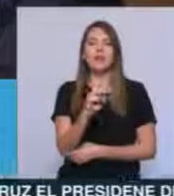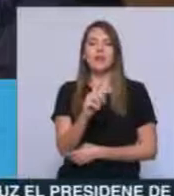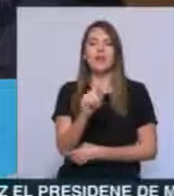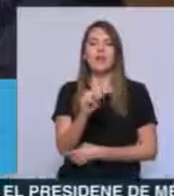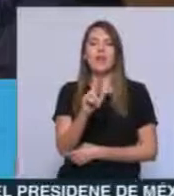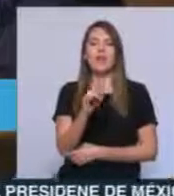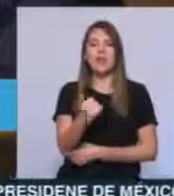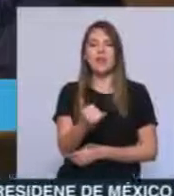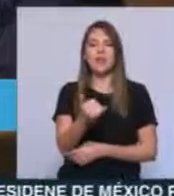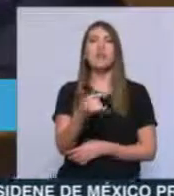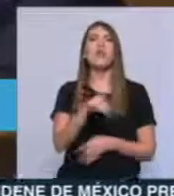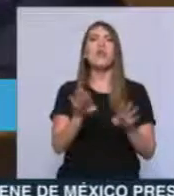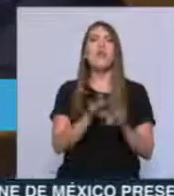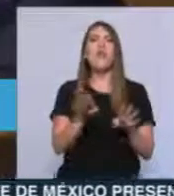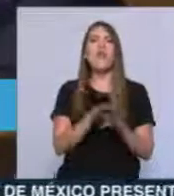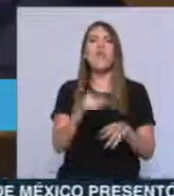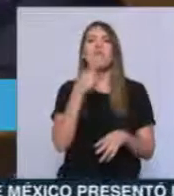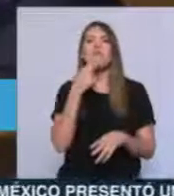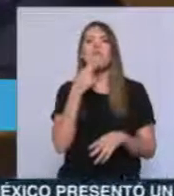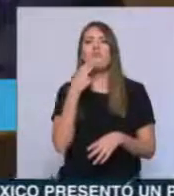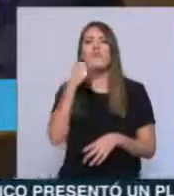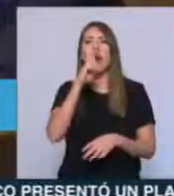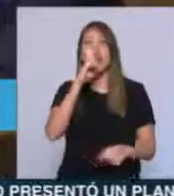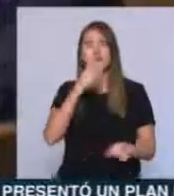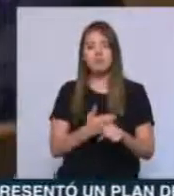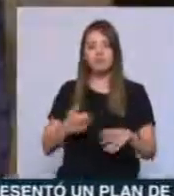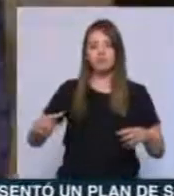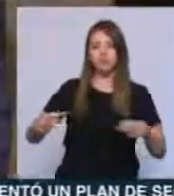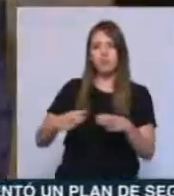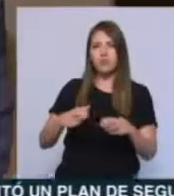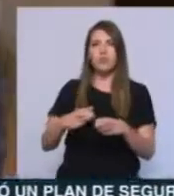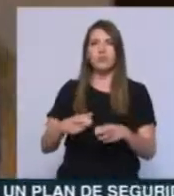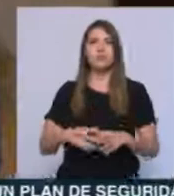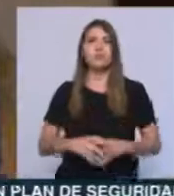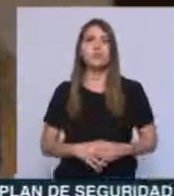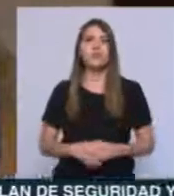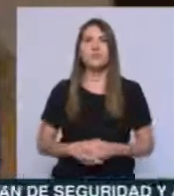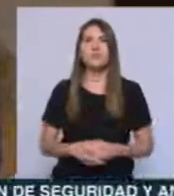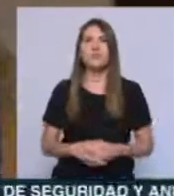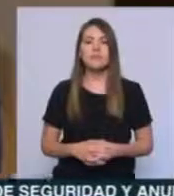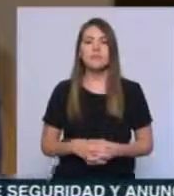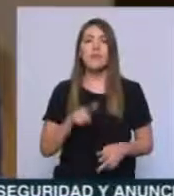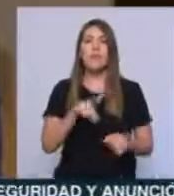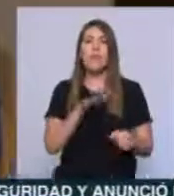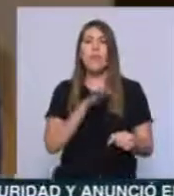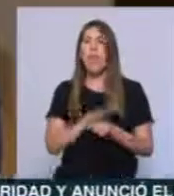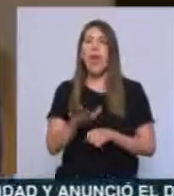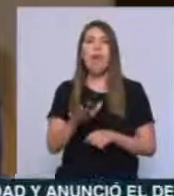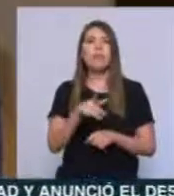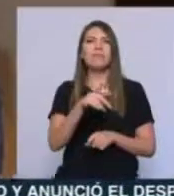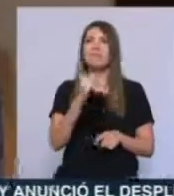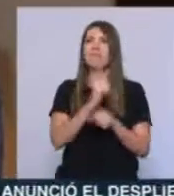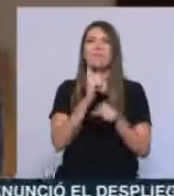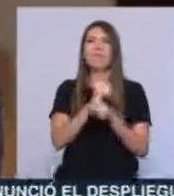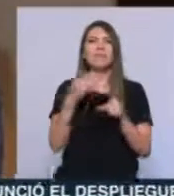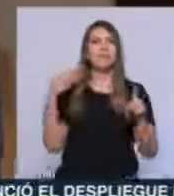Rotary as the vehicle for their corporate social responsibility. ¿Cuál es el principal objetivo de